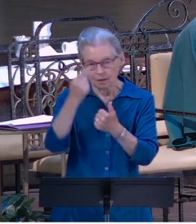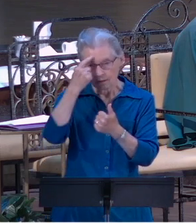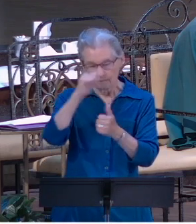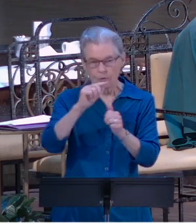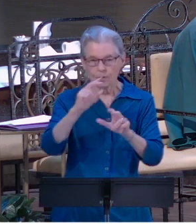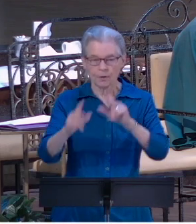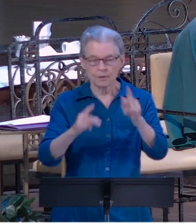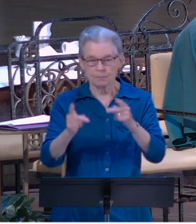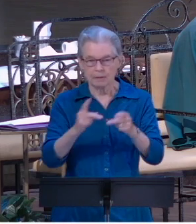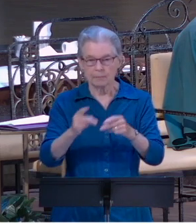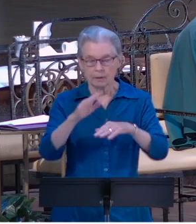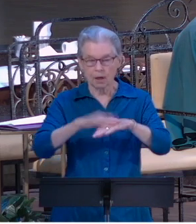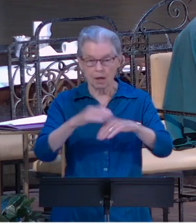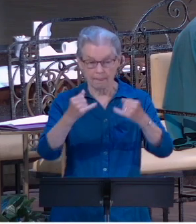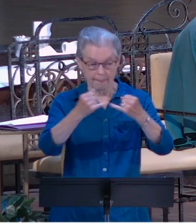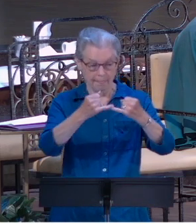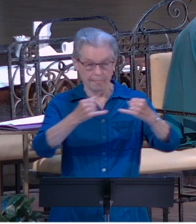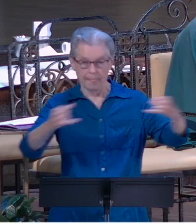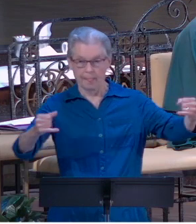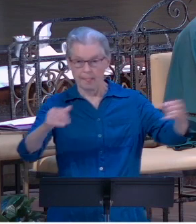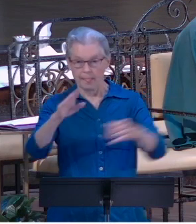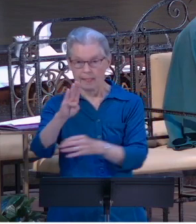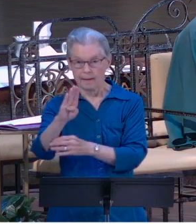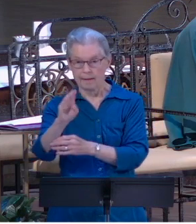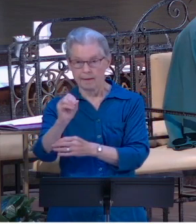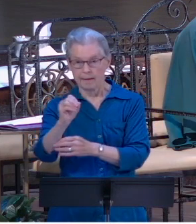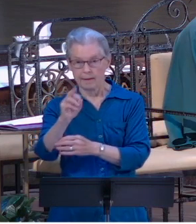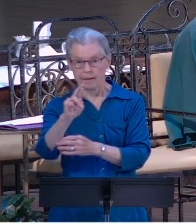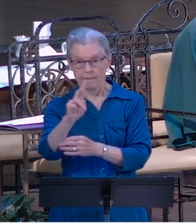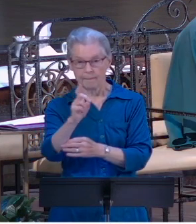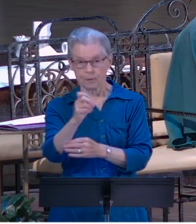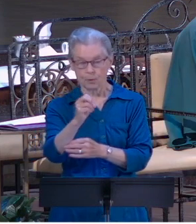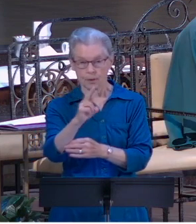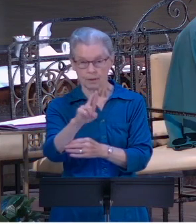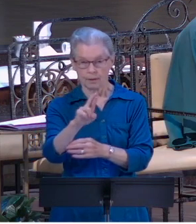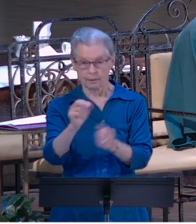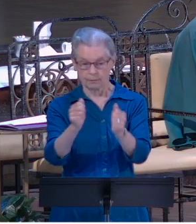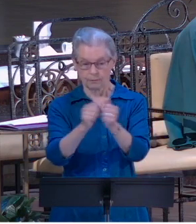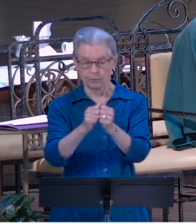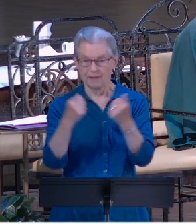border face as they seek asylum and safety.